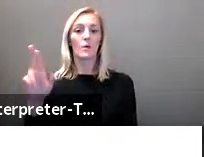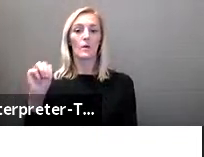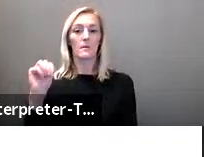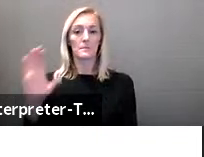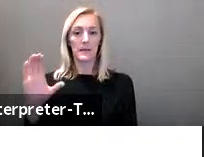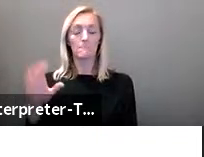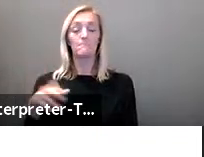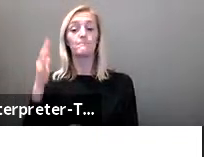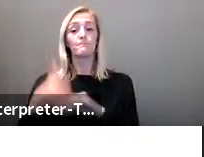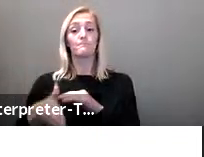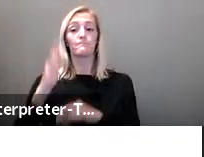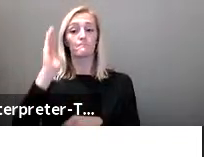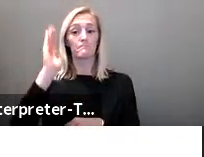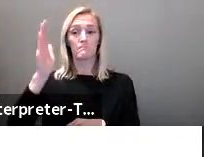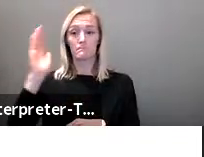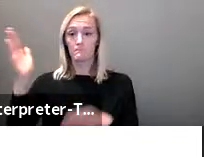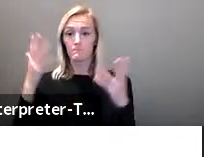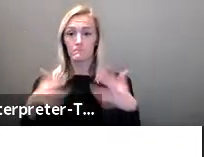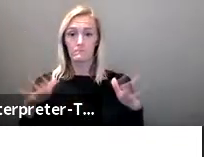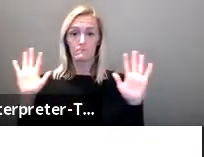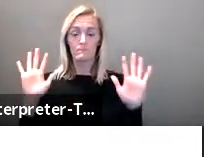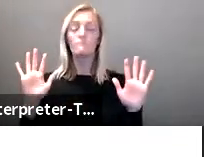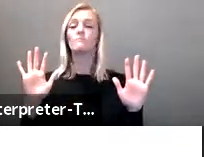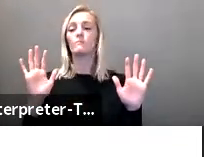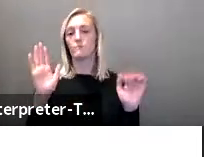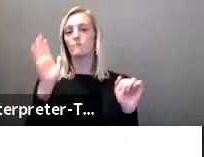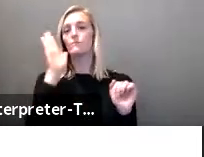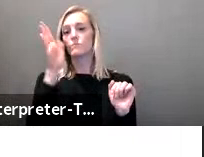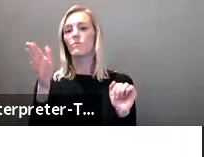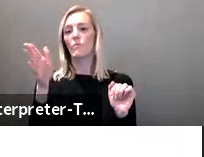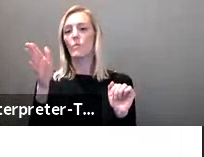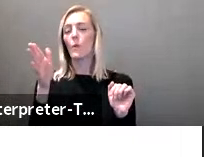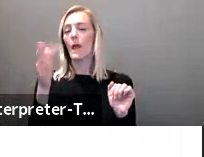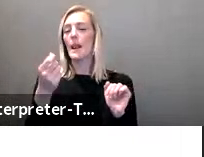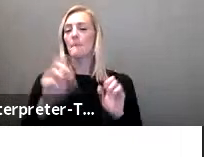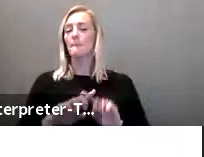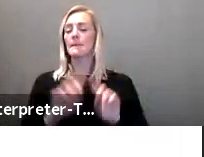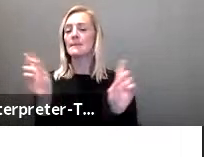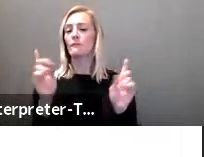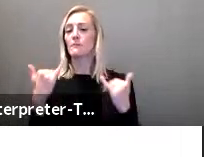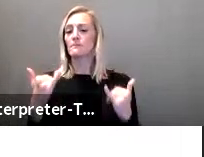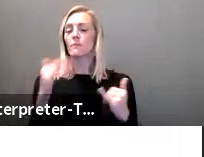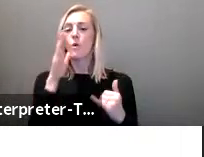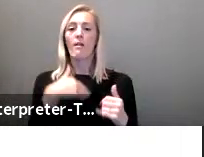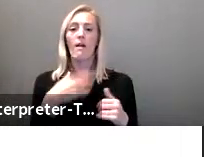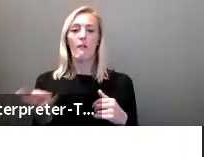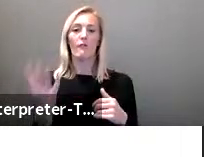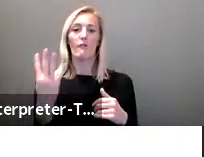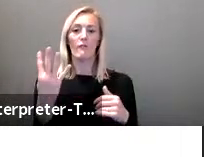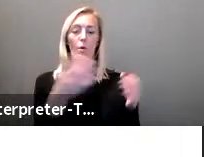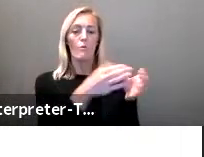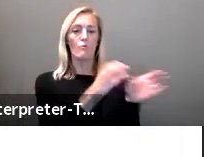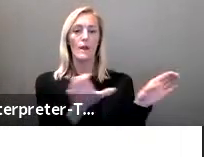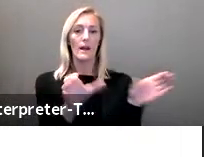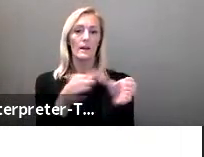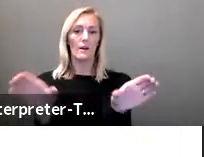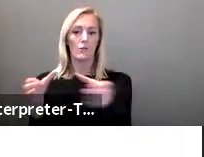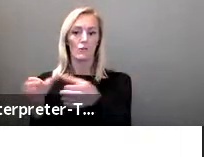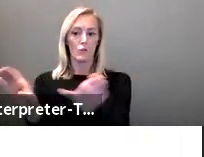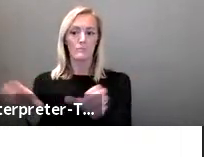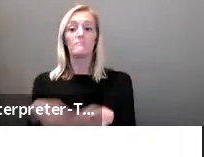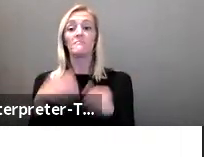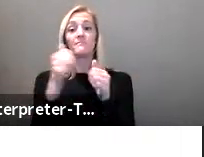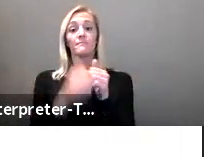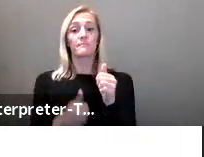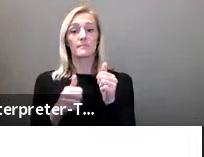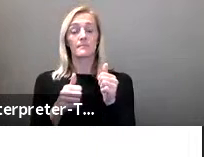the presentations, we're going to do it a little bit differently. We're going to have 4 breakout groups, but each group is going to